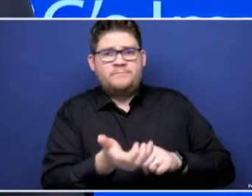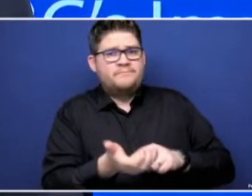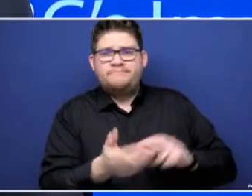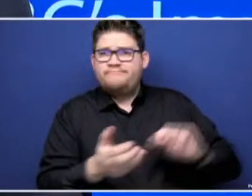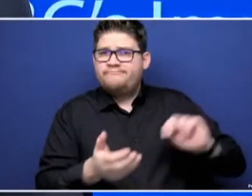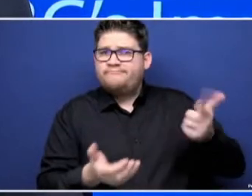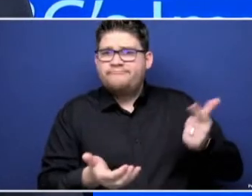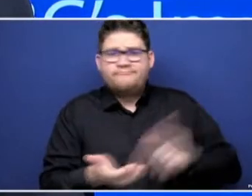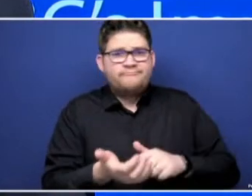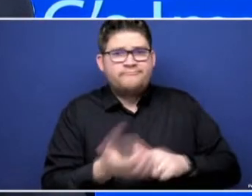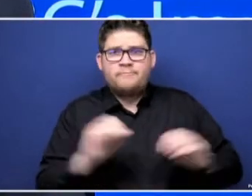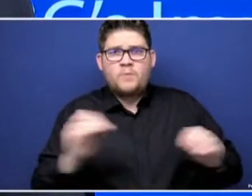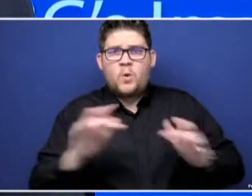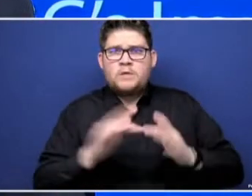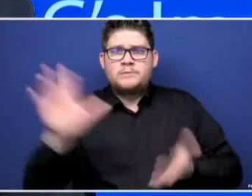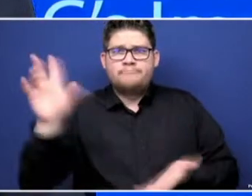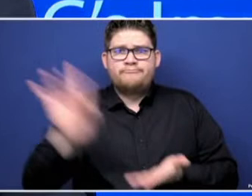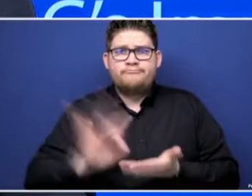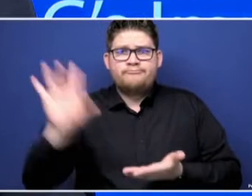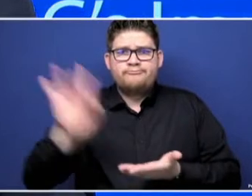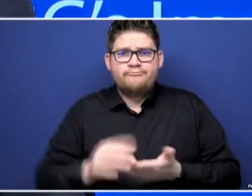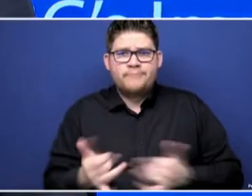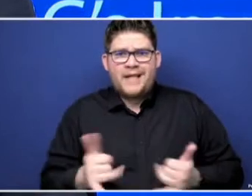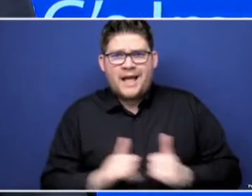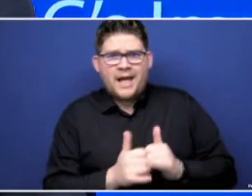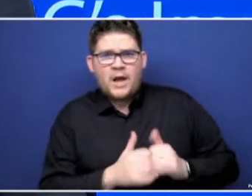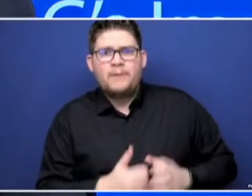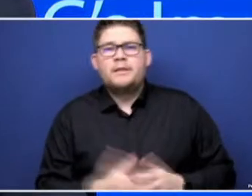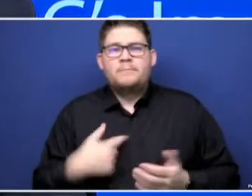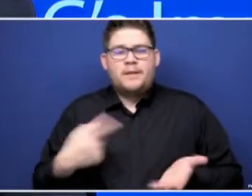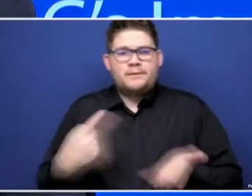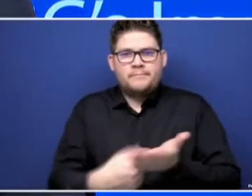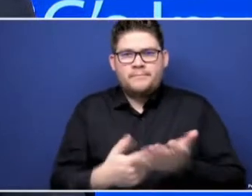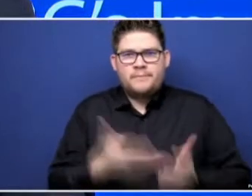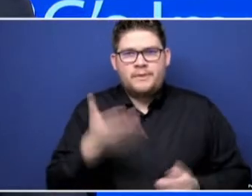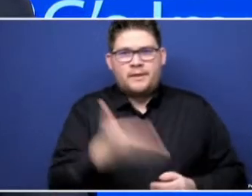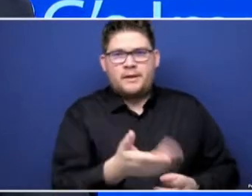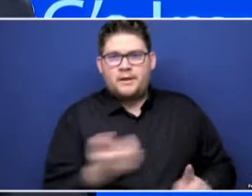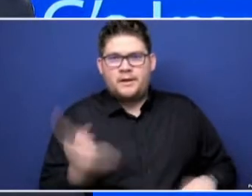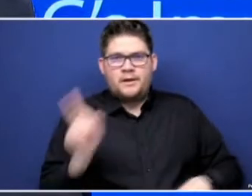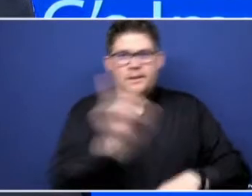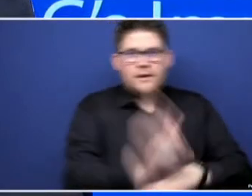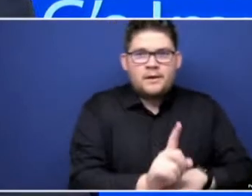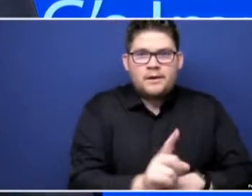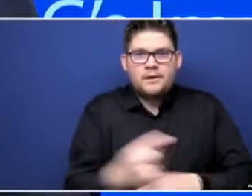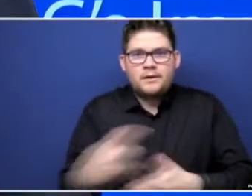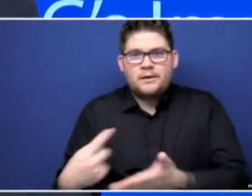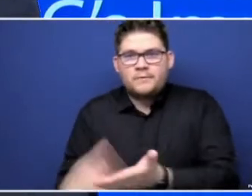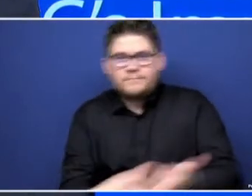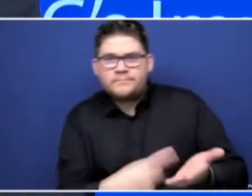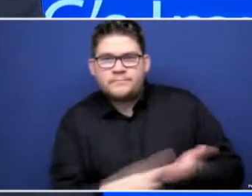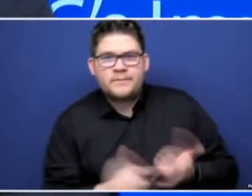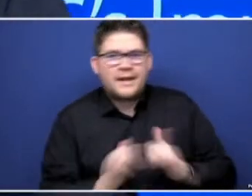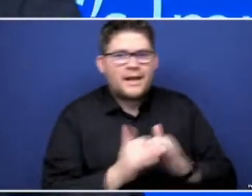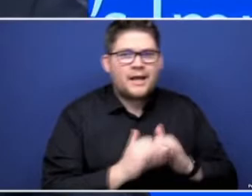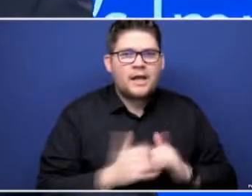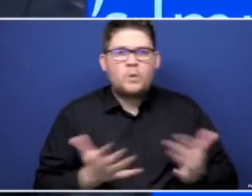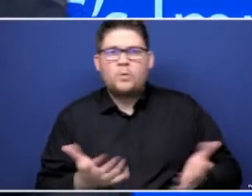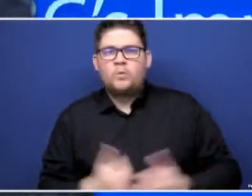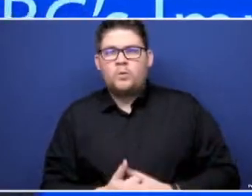the work that you do every day to tell the story of British Columbia, particularly during this difficult time. That's all the time we have. Thank you for joining us.